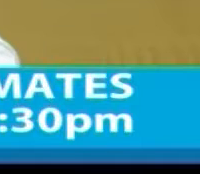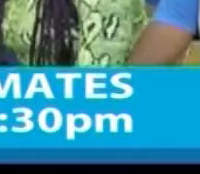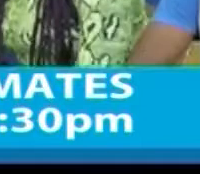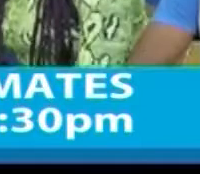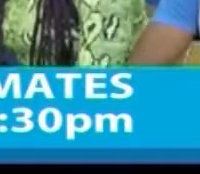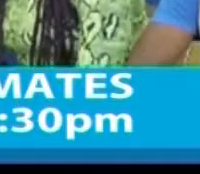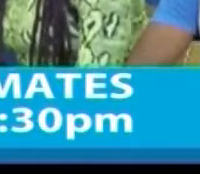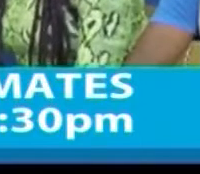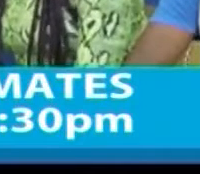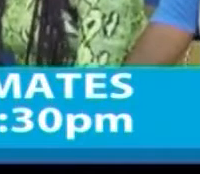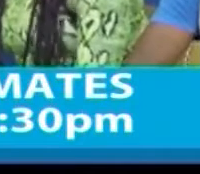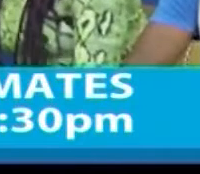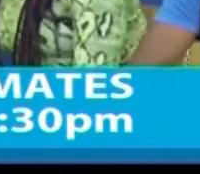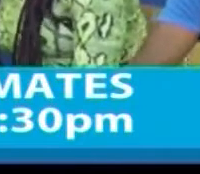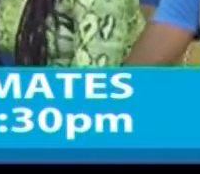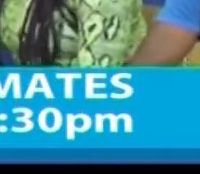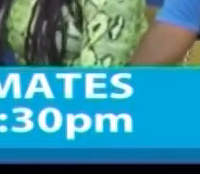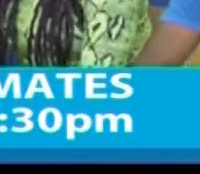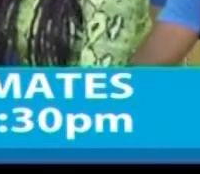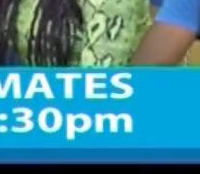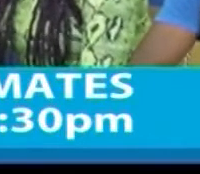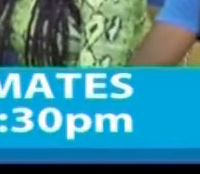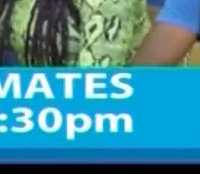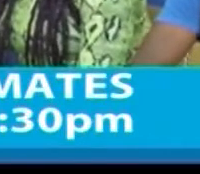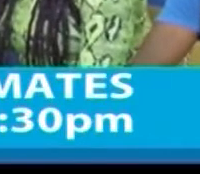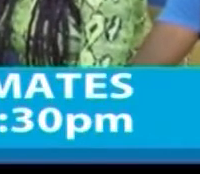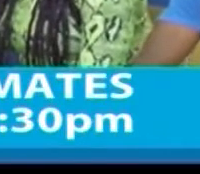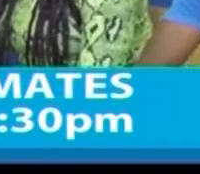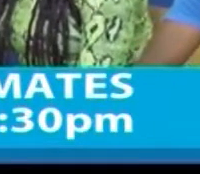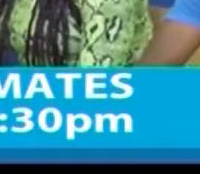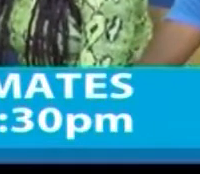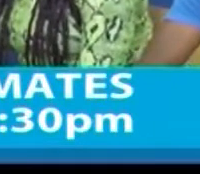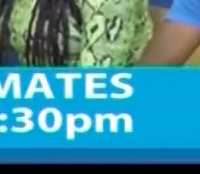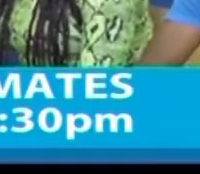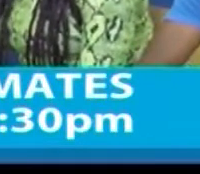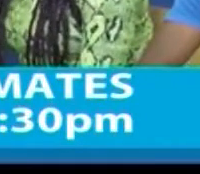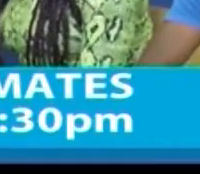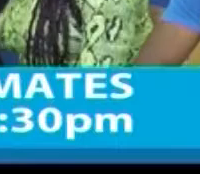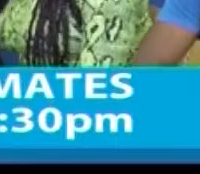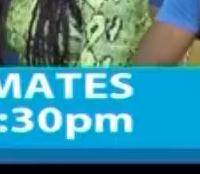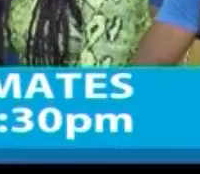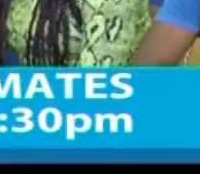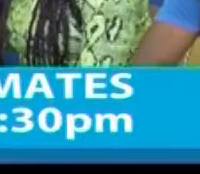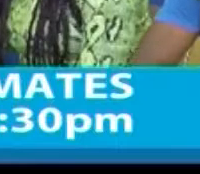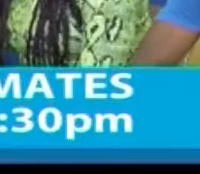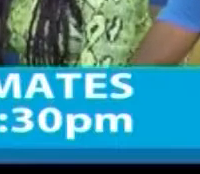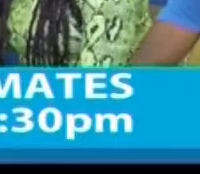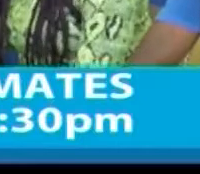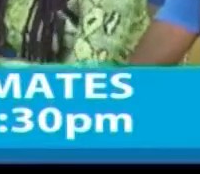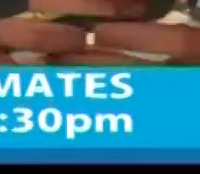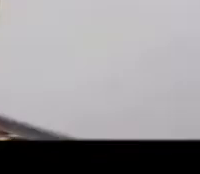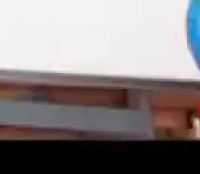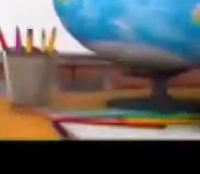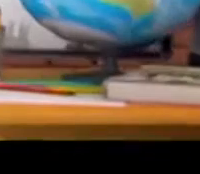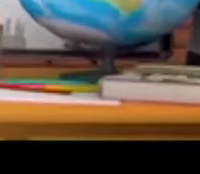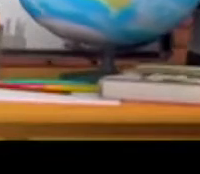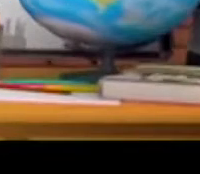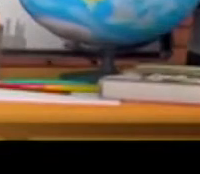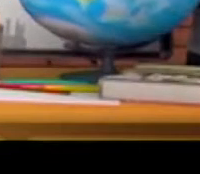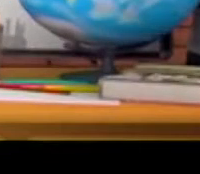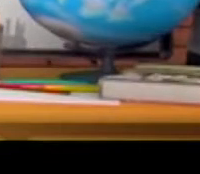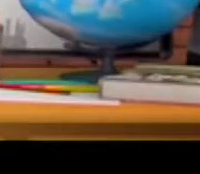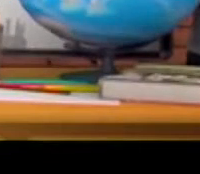loud vehement no. Yes. But of course we know that is not true. Men gossip.